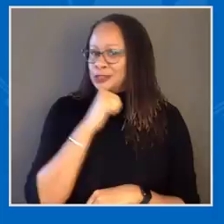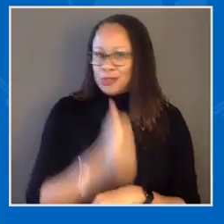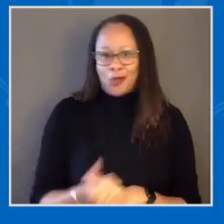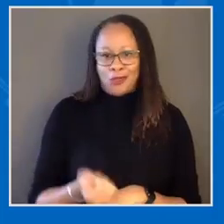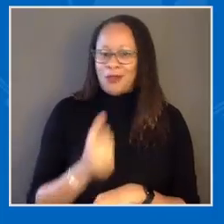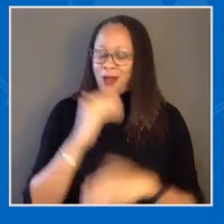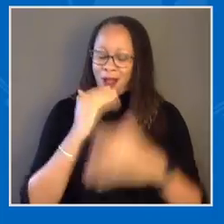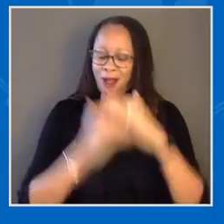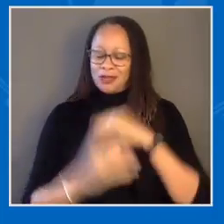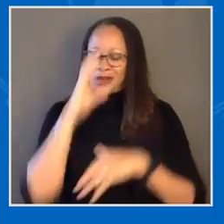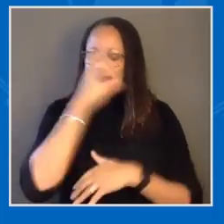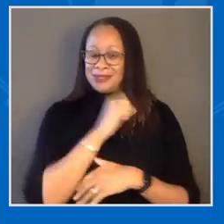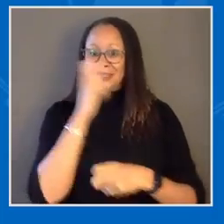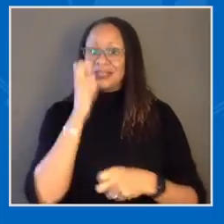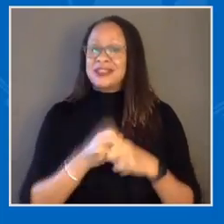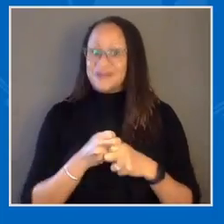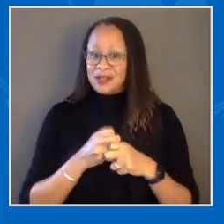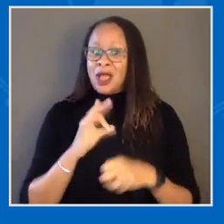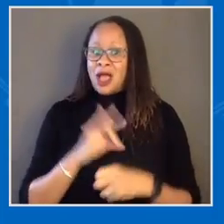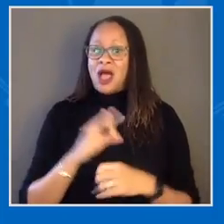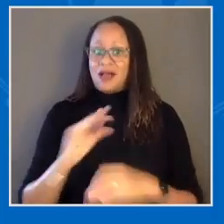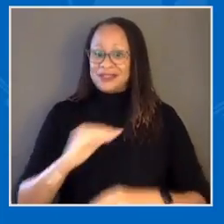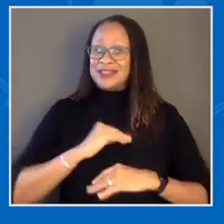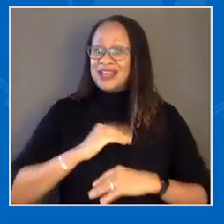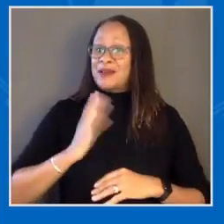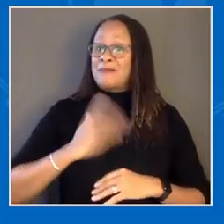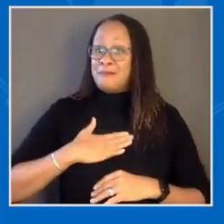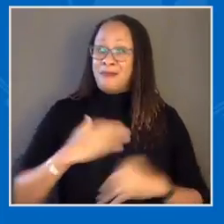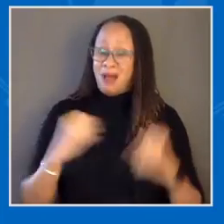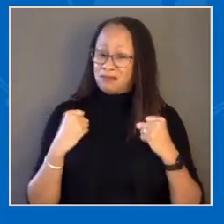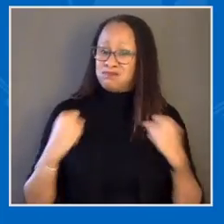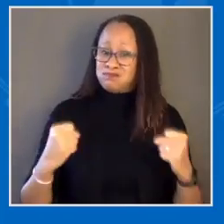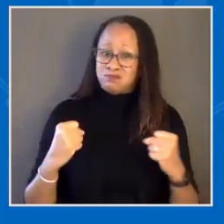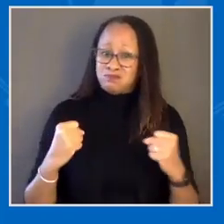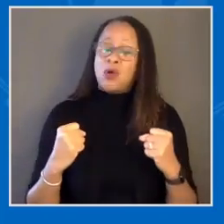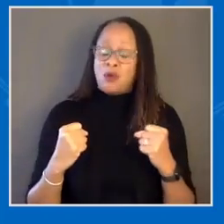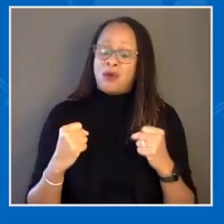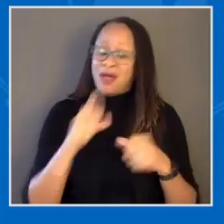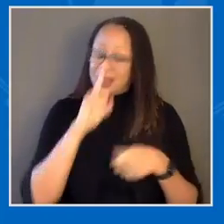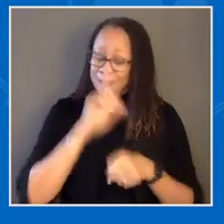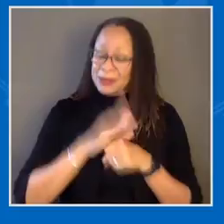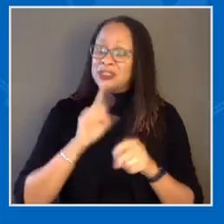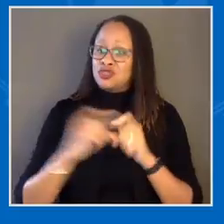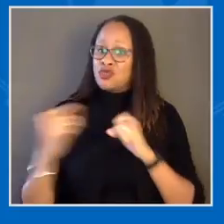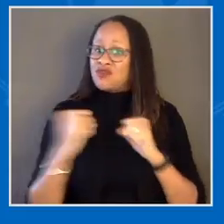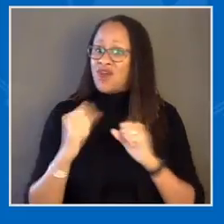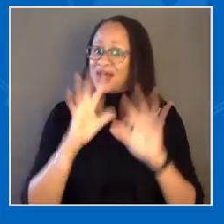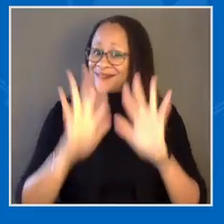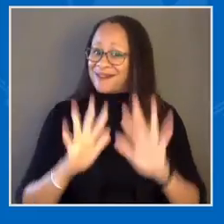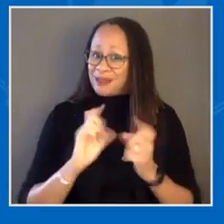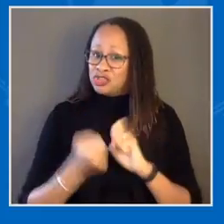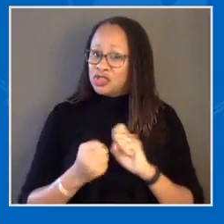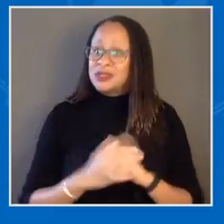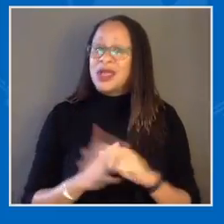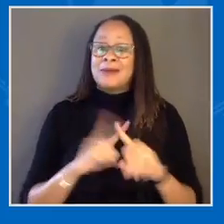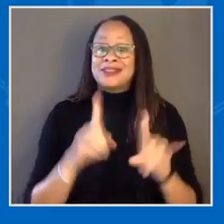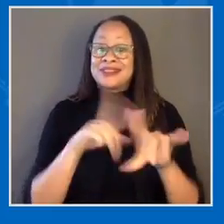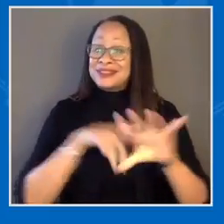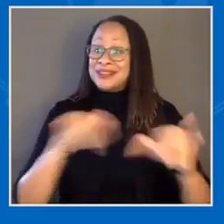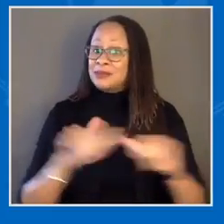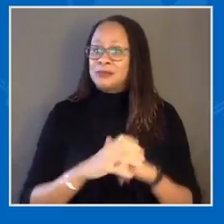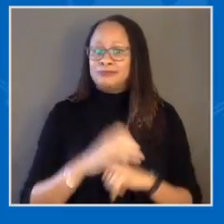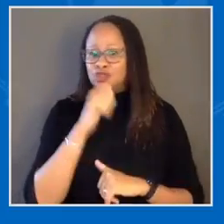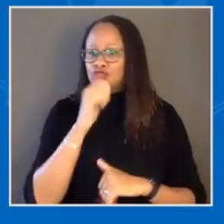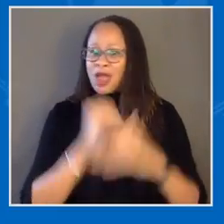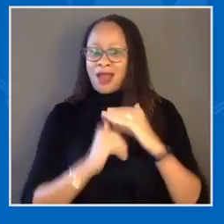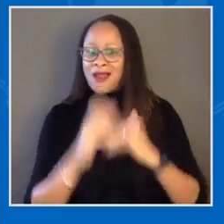underestimate the difficulties of meeting my bold commitments to fighting climate change. But at the same time, no one should underestimate for a minute